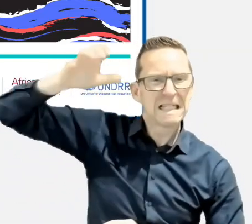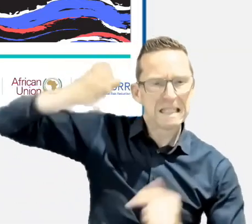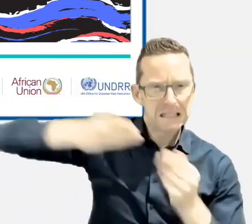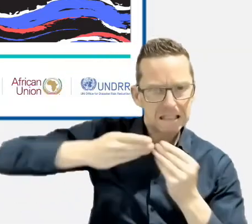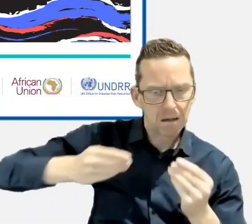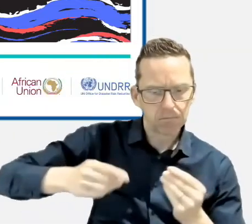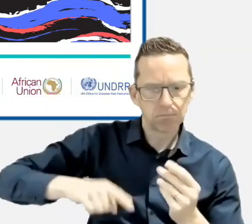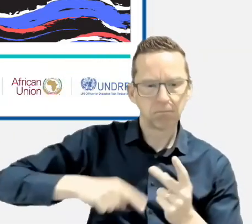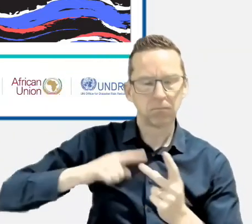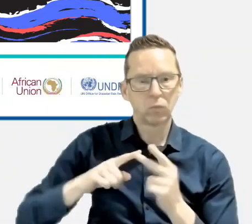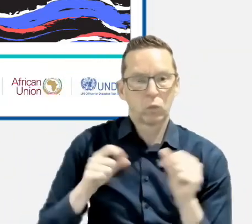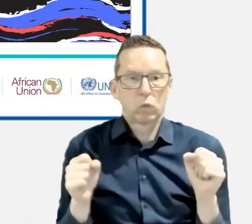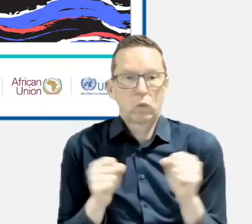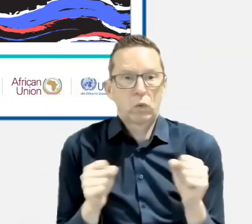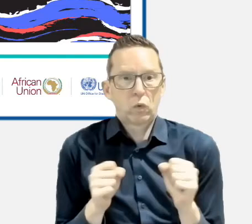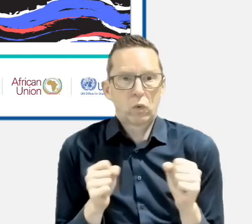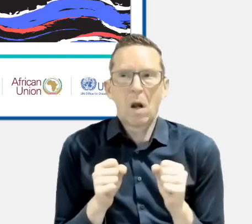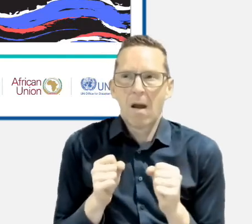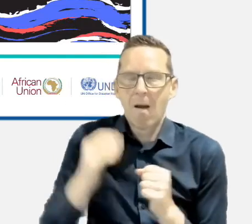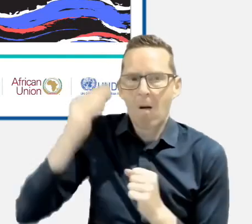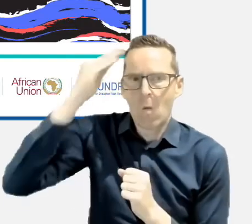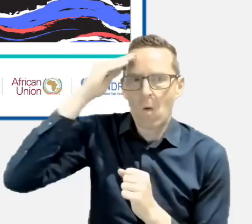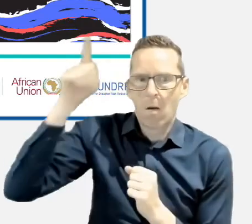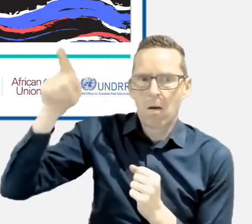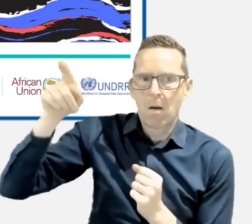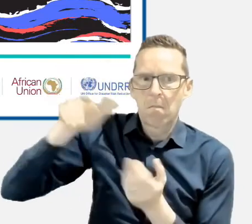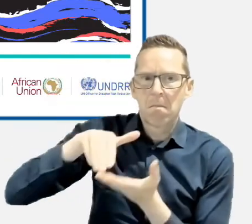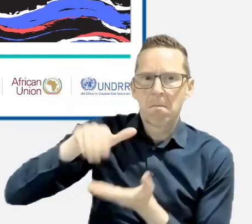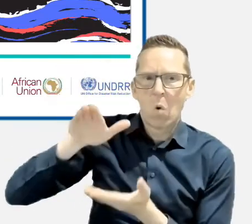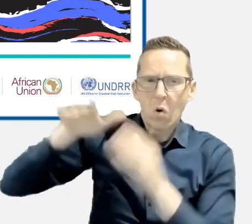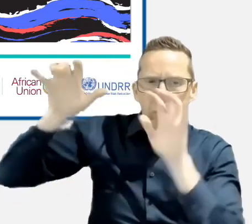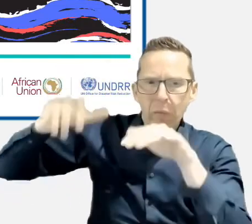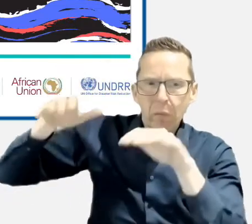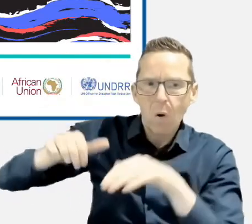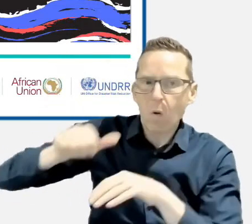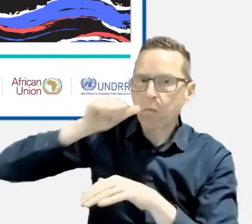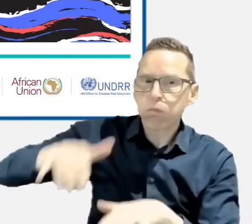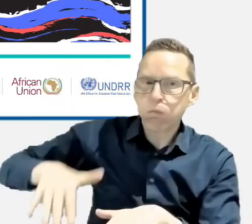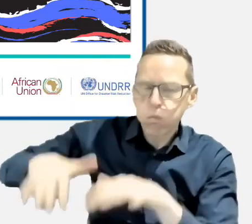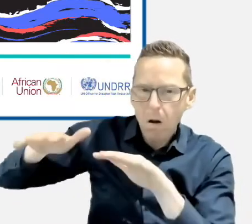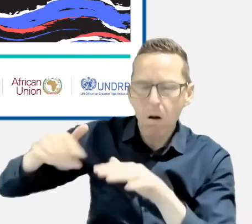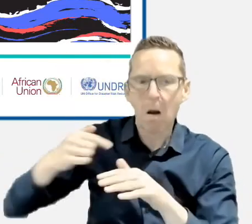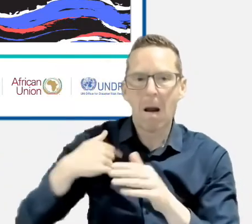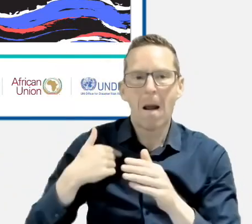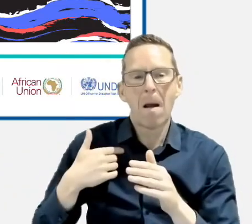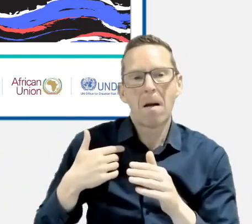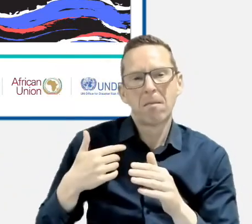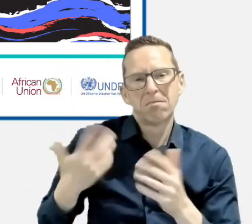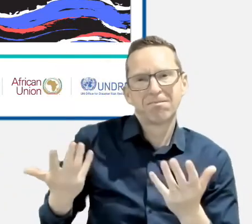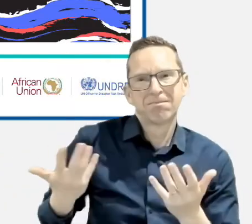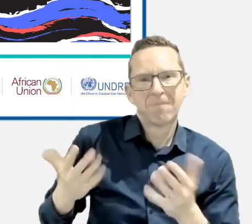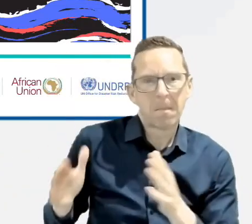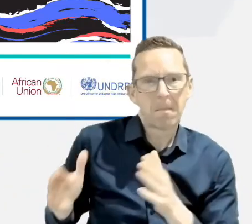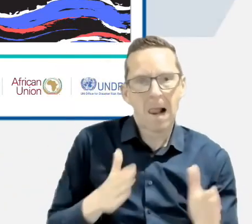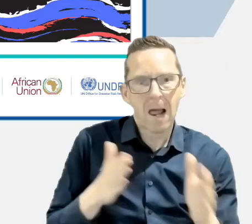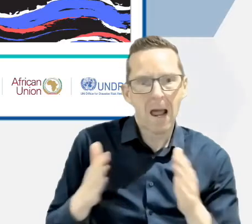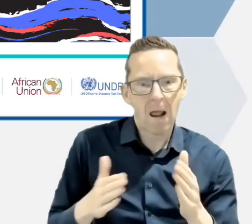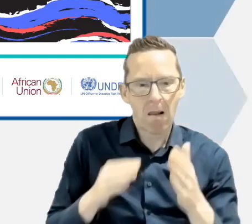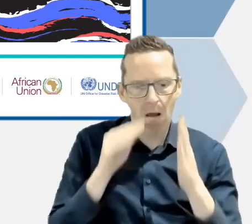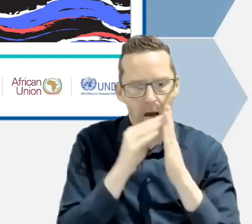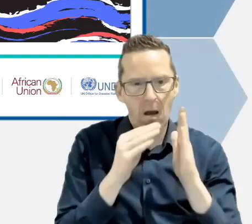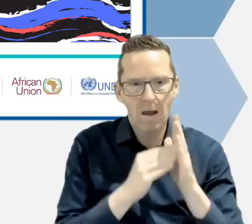and tries to, first of all, reduce risk, and then secondly, if that risk that cannot be reduced, to actually respond to the